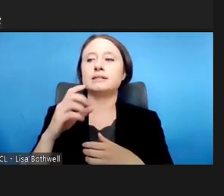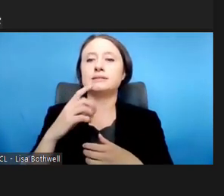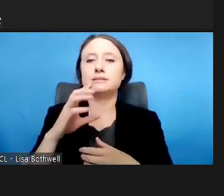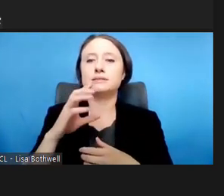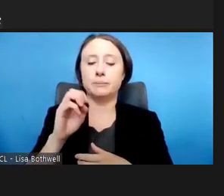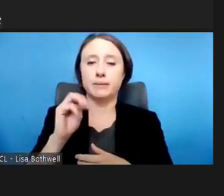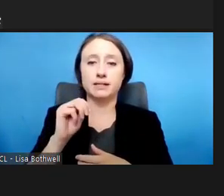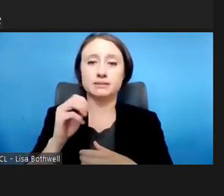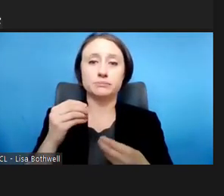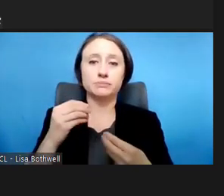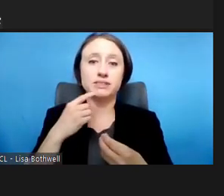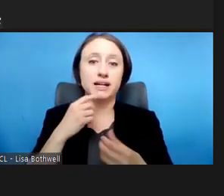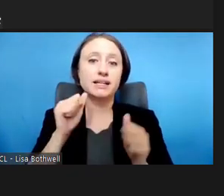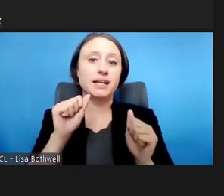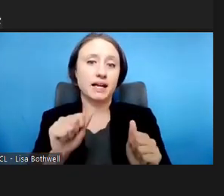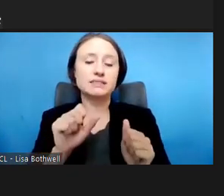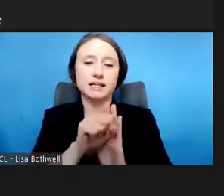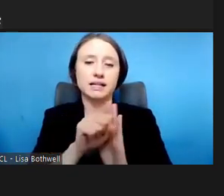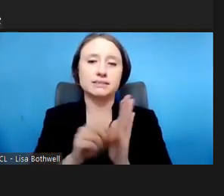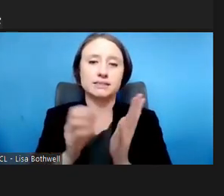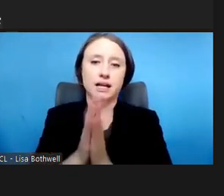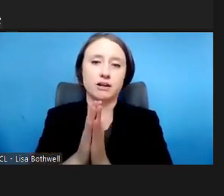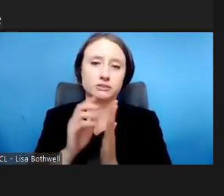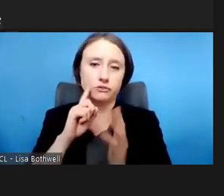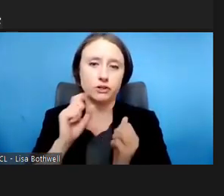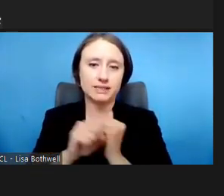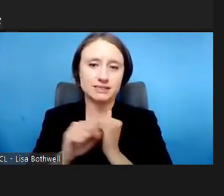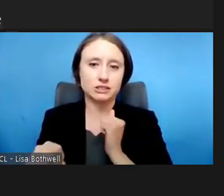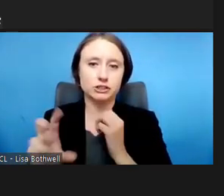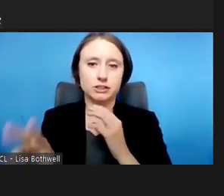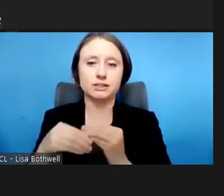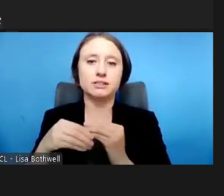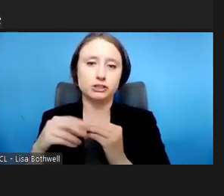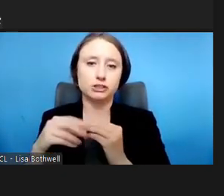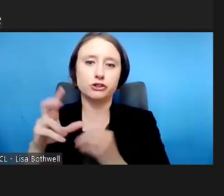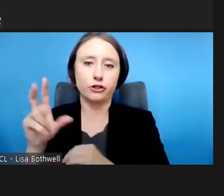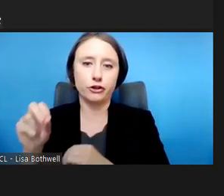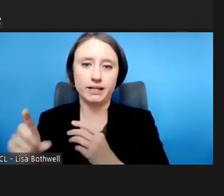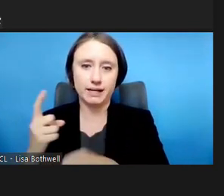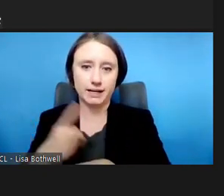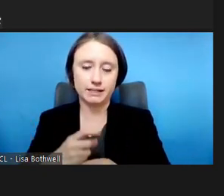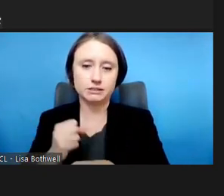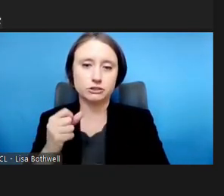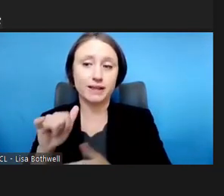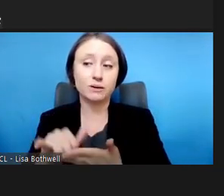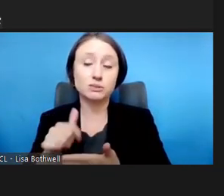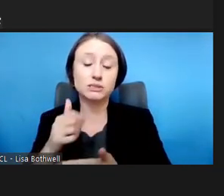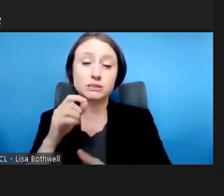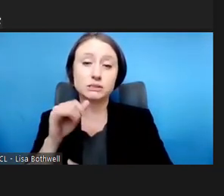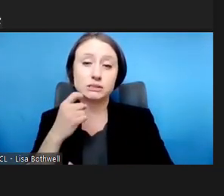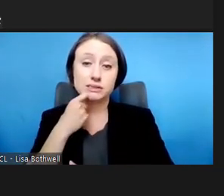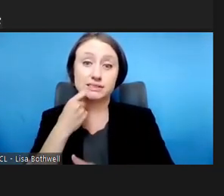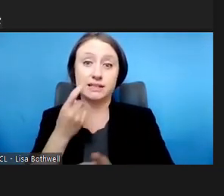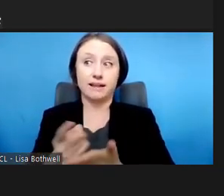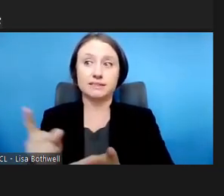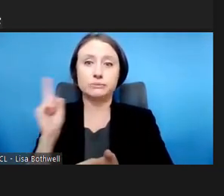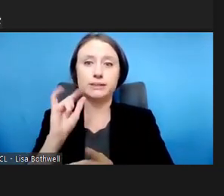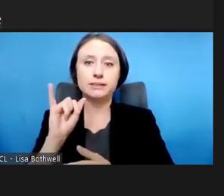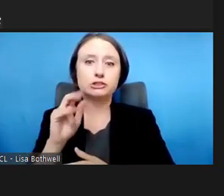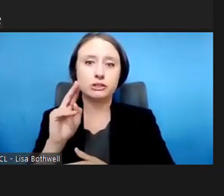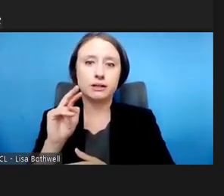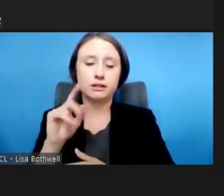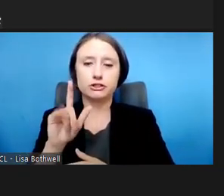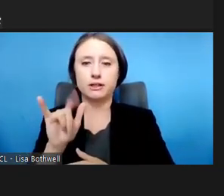June 14th. CMS also allowed states to request